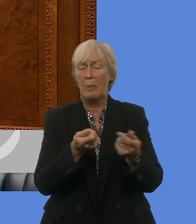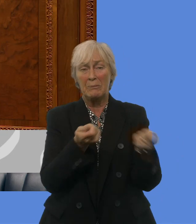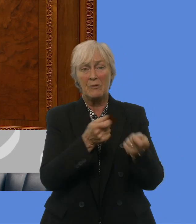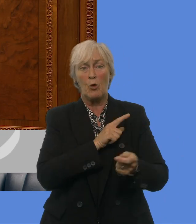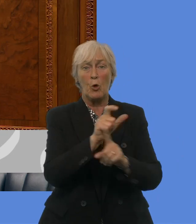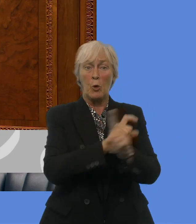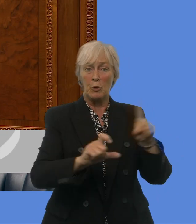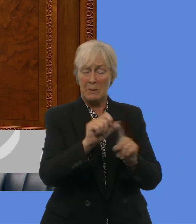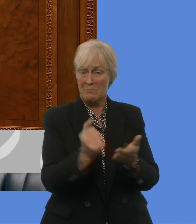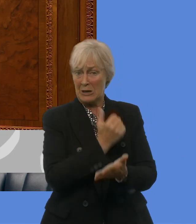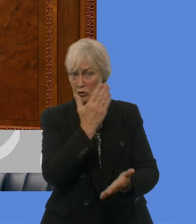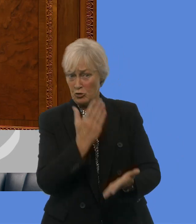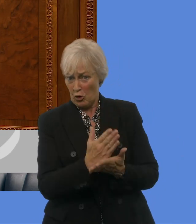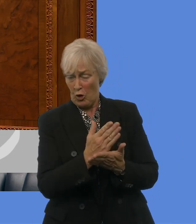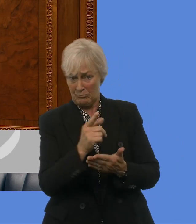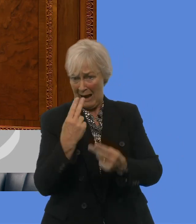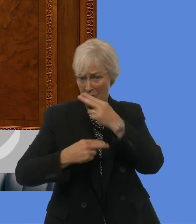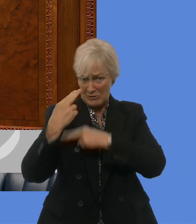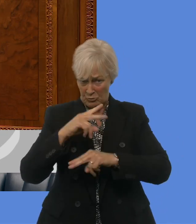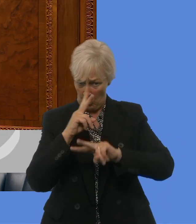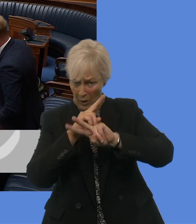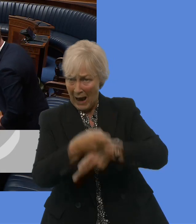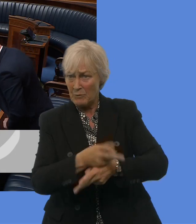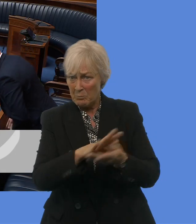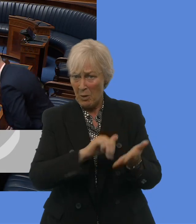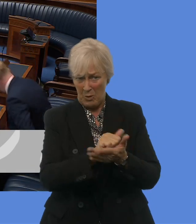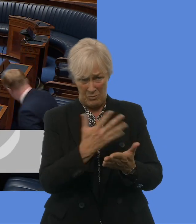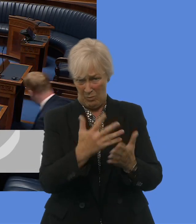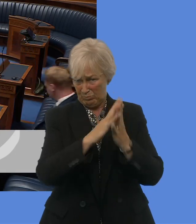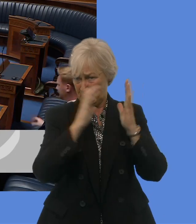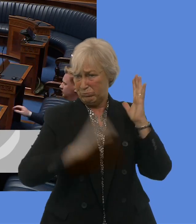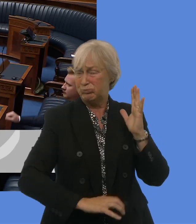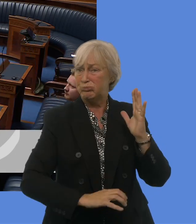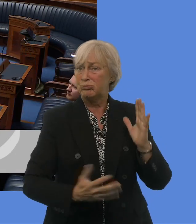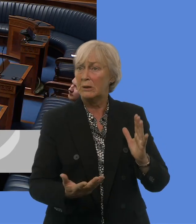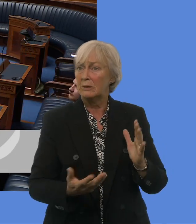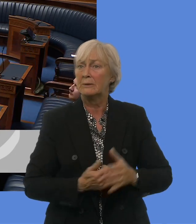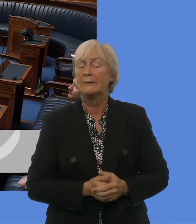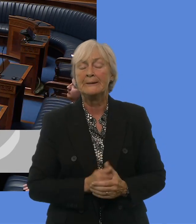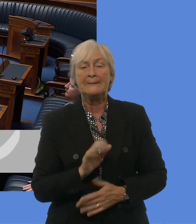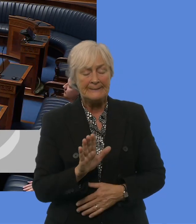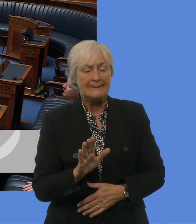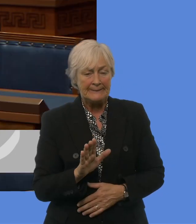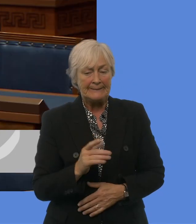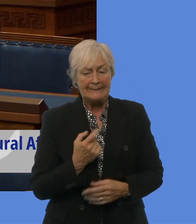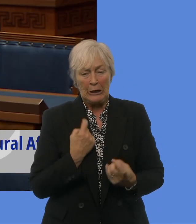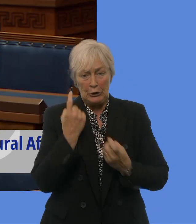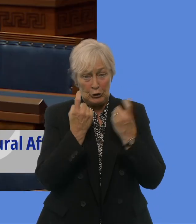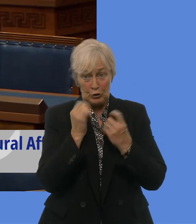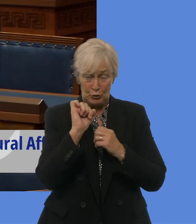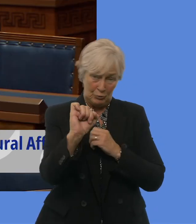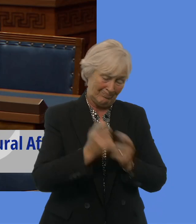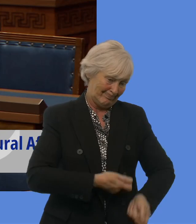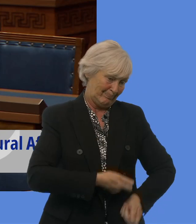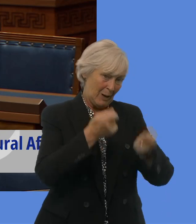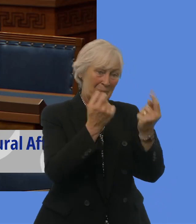to ensure that we protect our built heritage, which is falling down around us on a daily basis? Minister. So I'm very conscious of the issues you raise. I'm